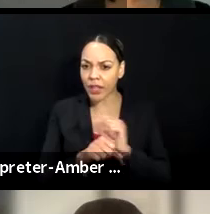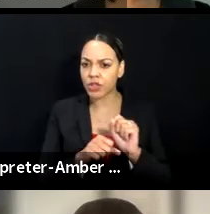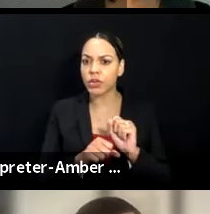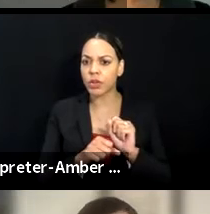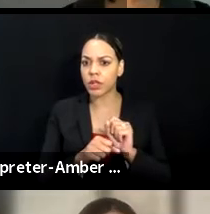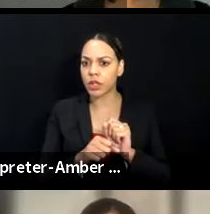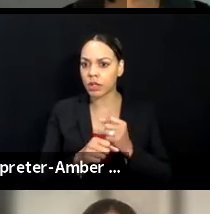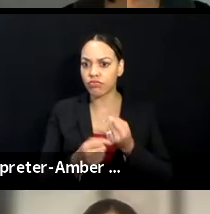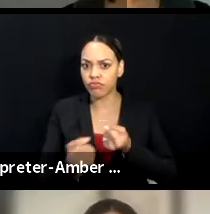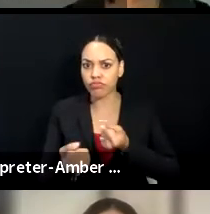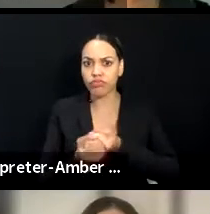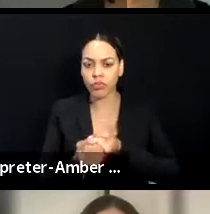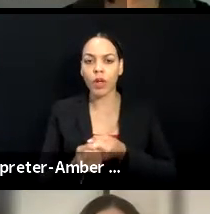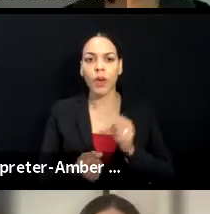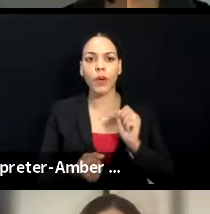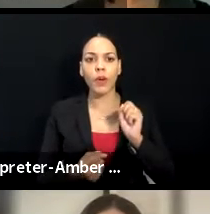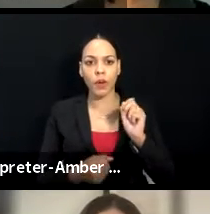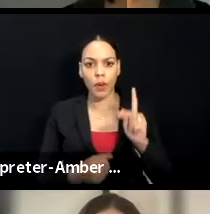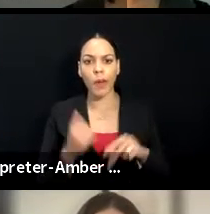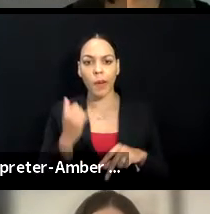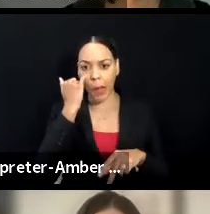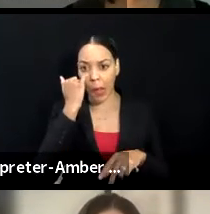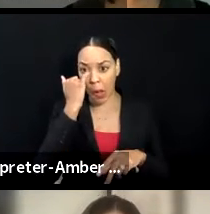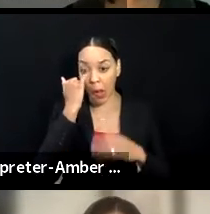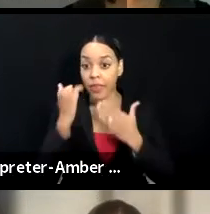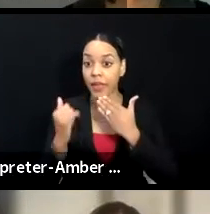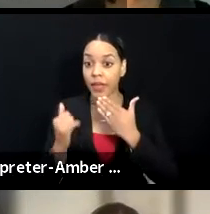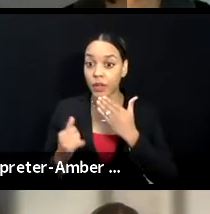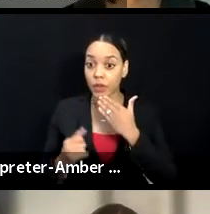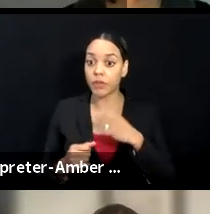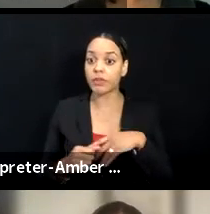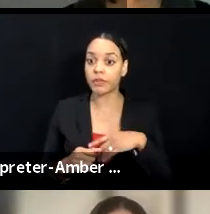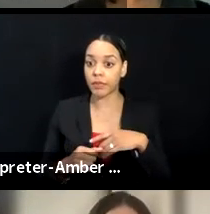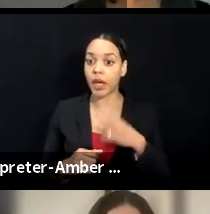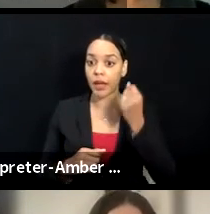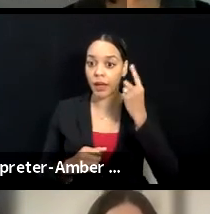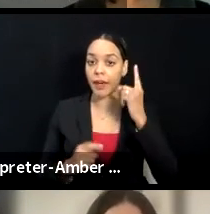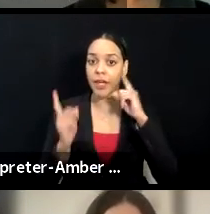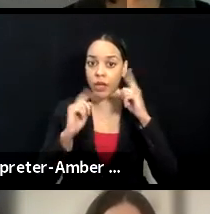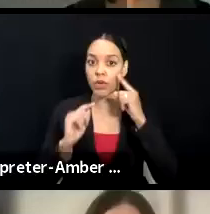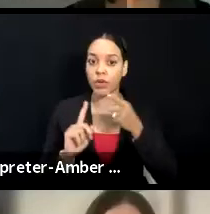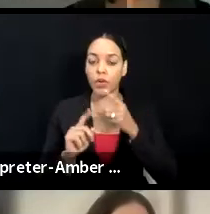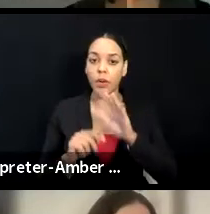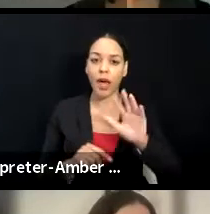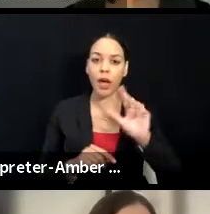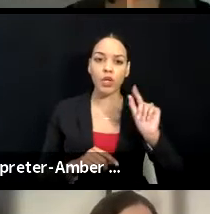the 20 and 30 somethings that